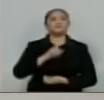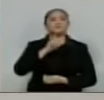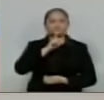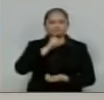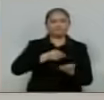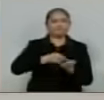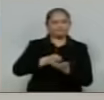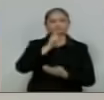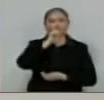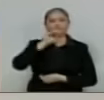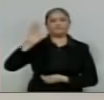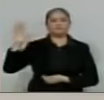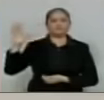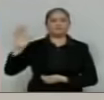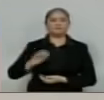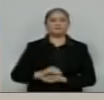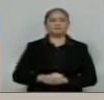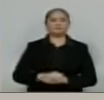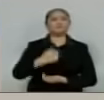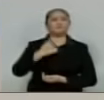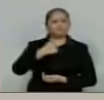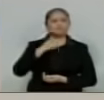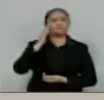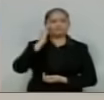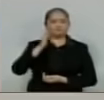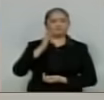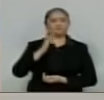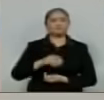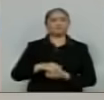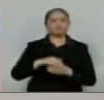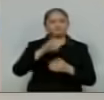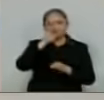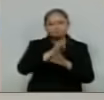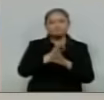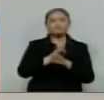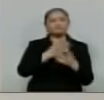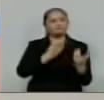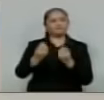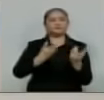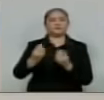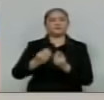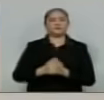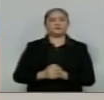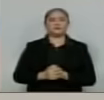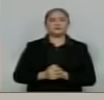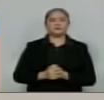solemnly swear that I will well and faithfully discharge